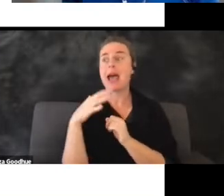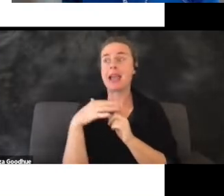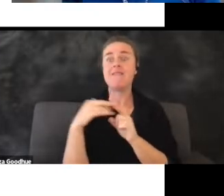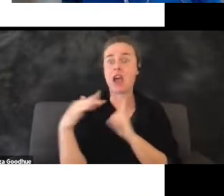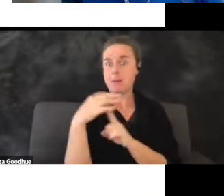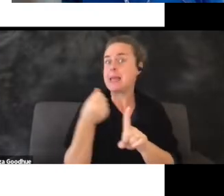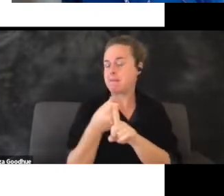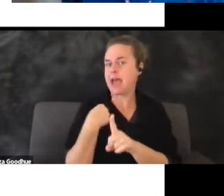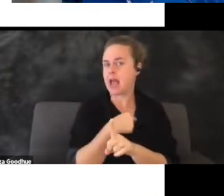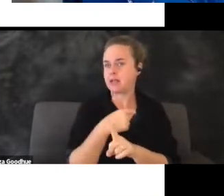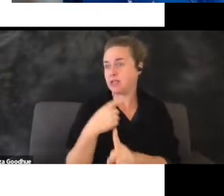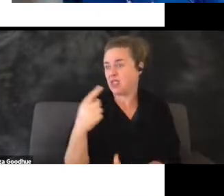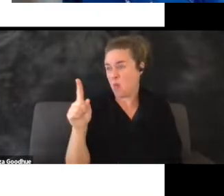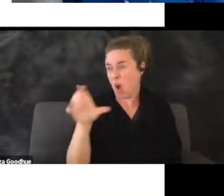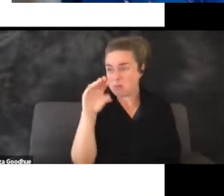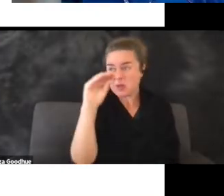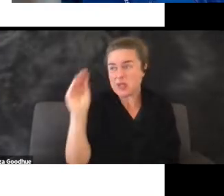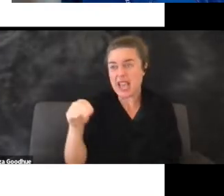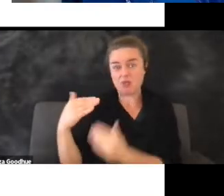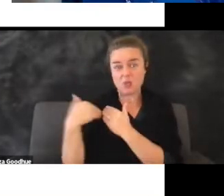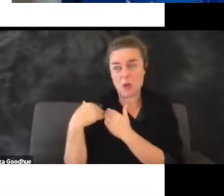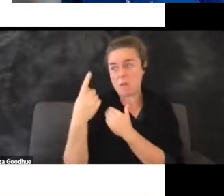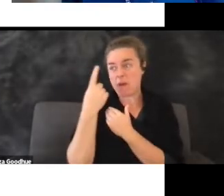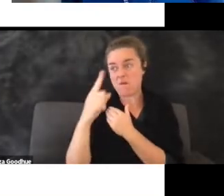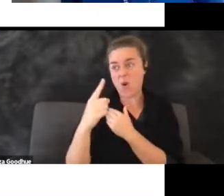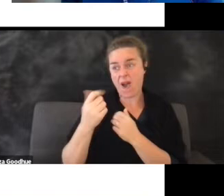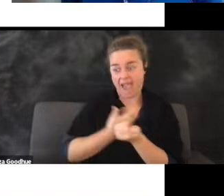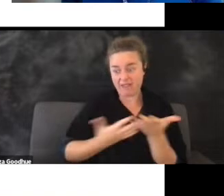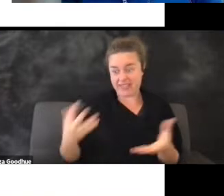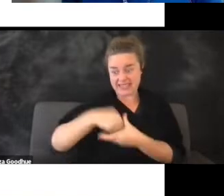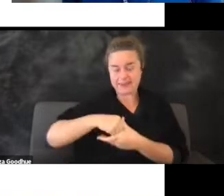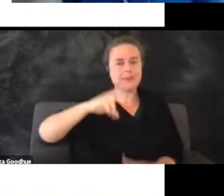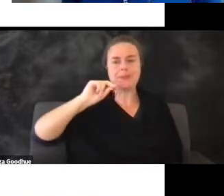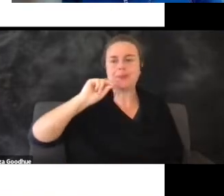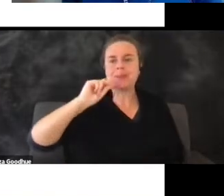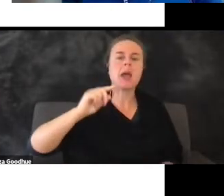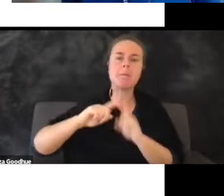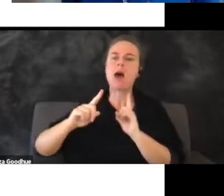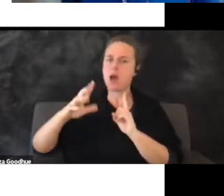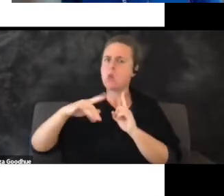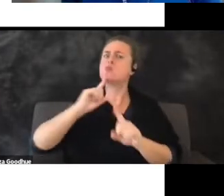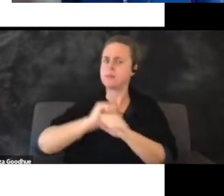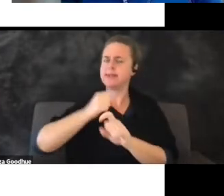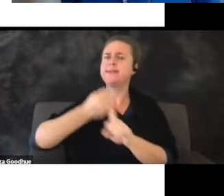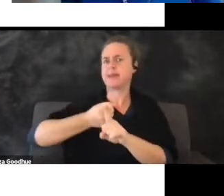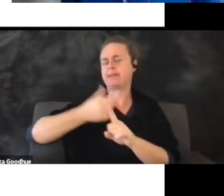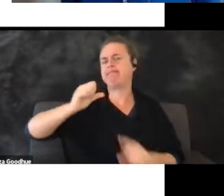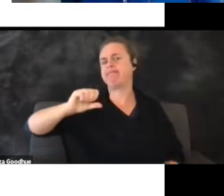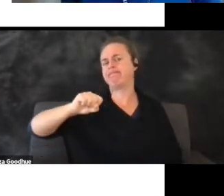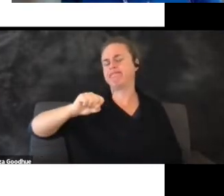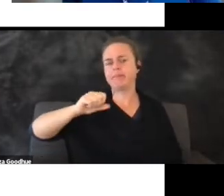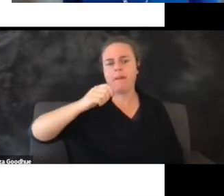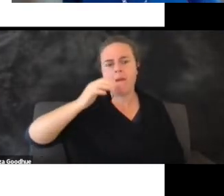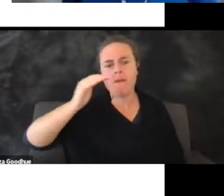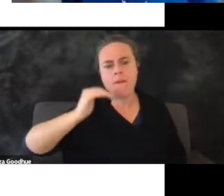us, but they do have greater influence. The external conditions are how a community is designed and what the